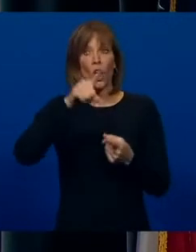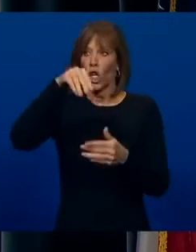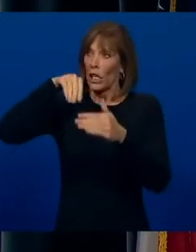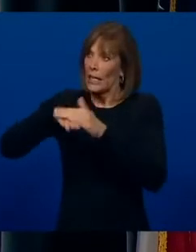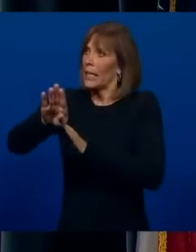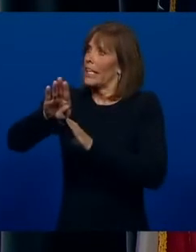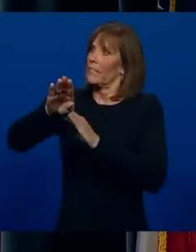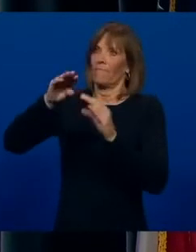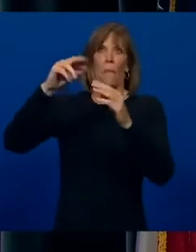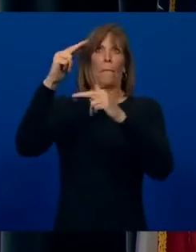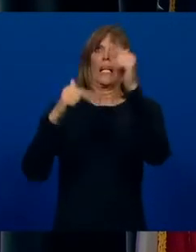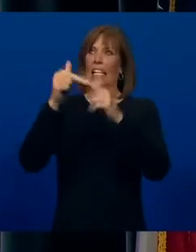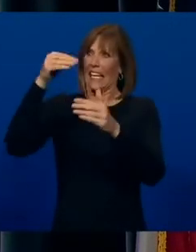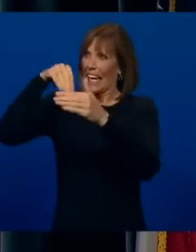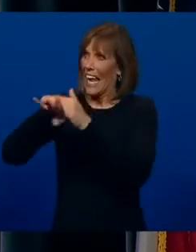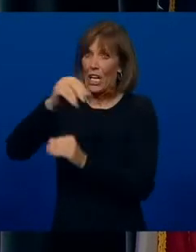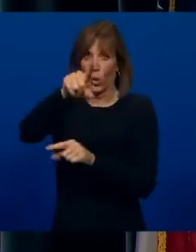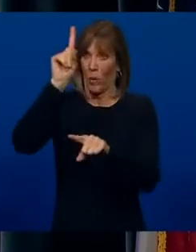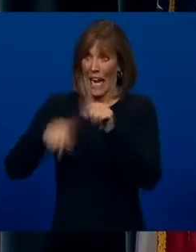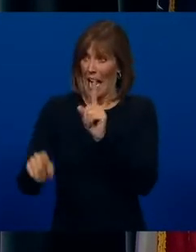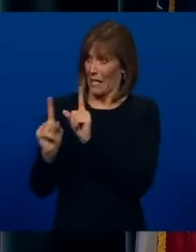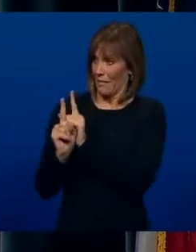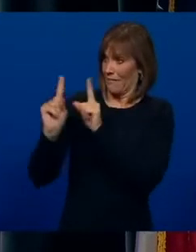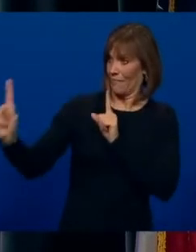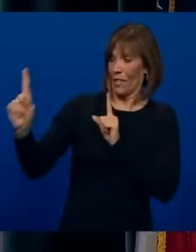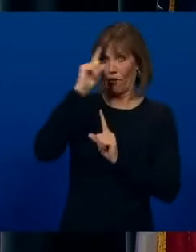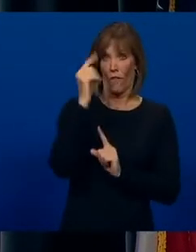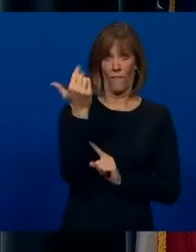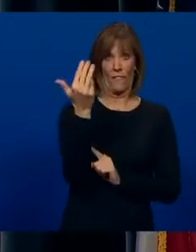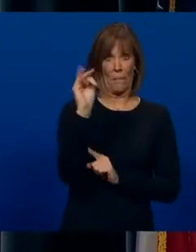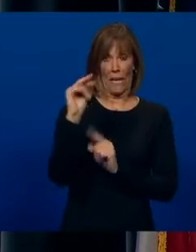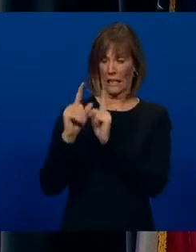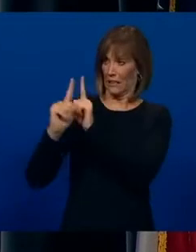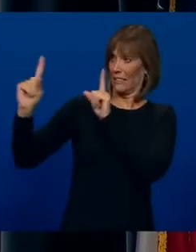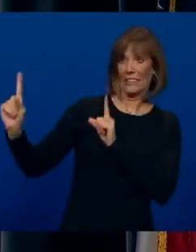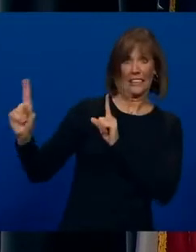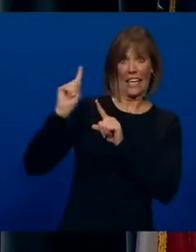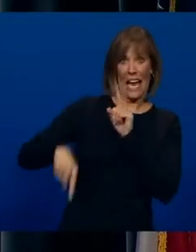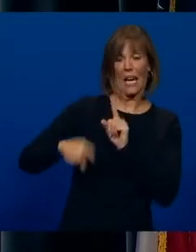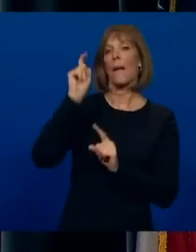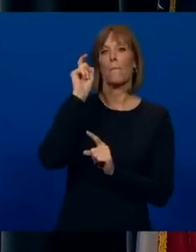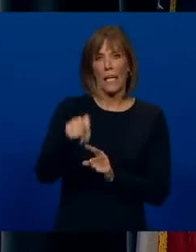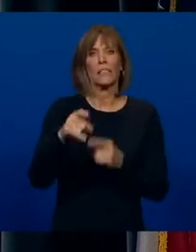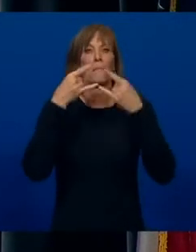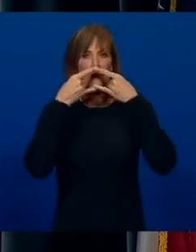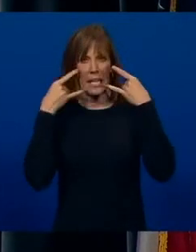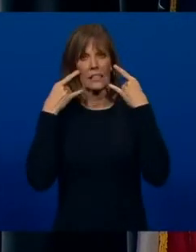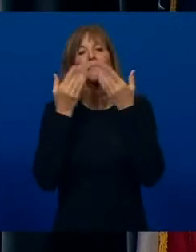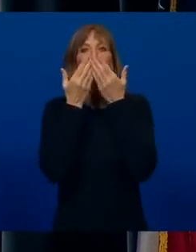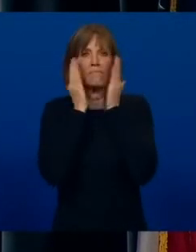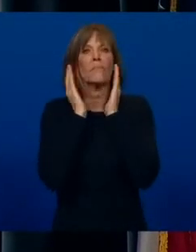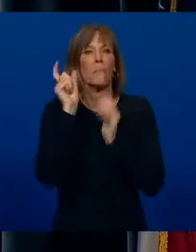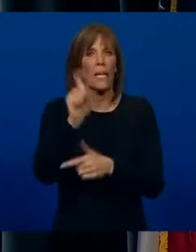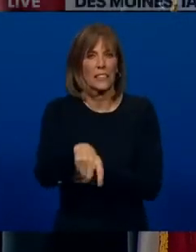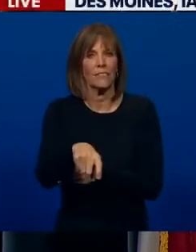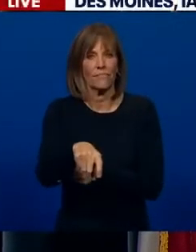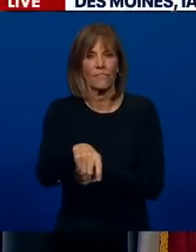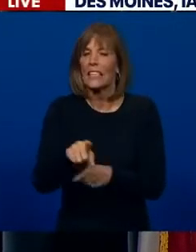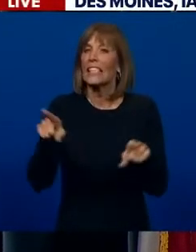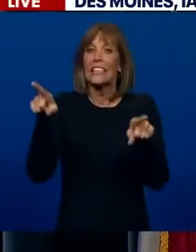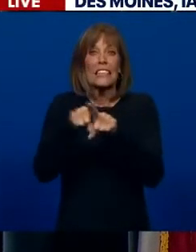public space and unable to social distance for 15 minutes or longer, masks are required to be worn. The